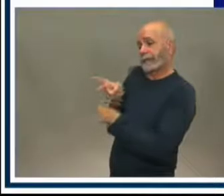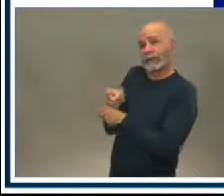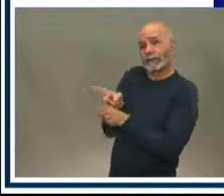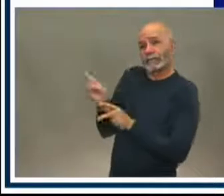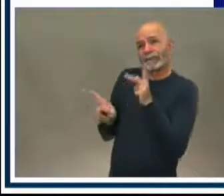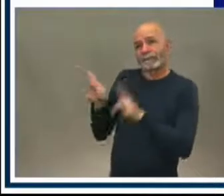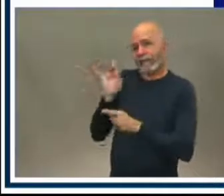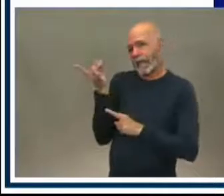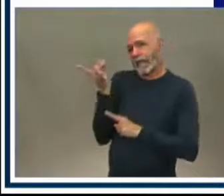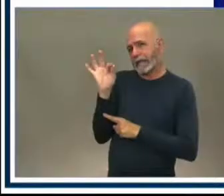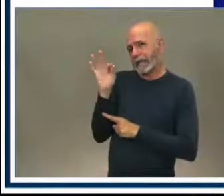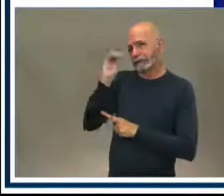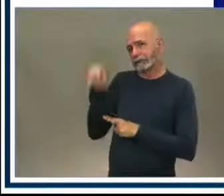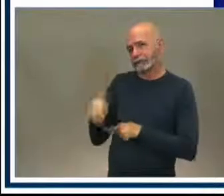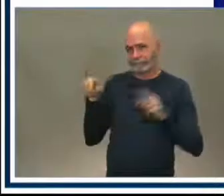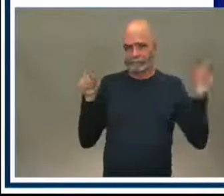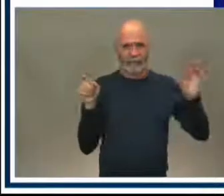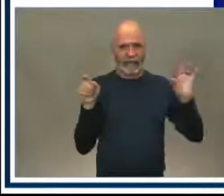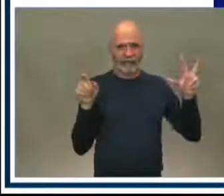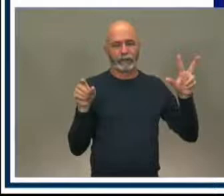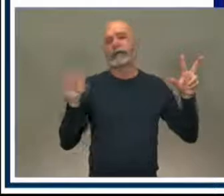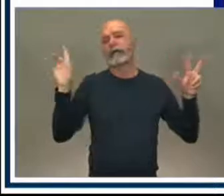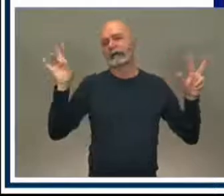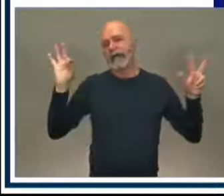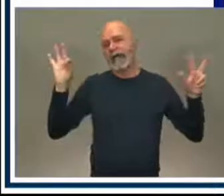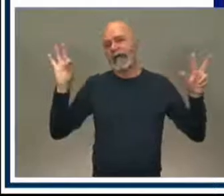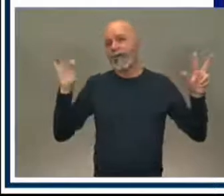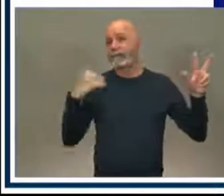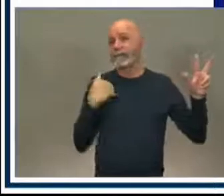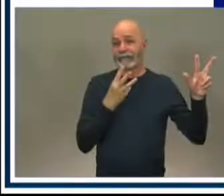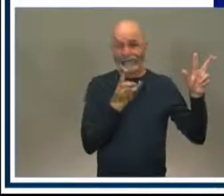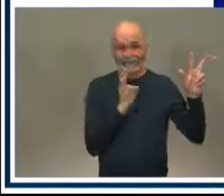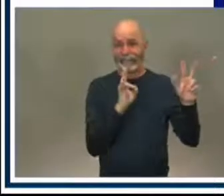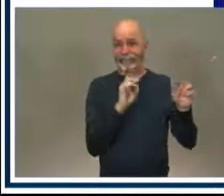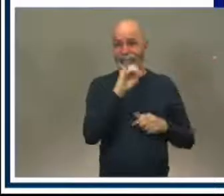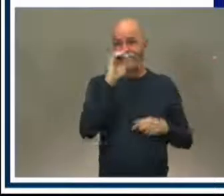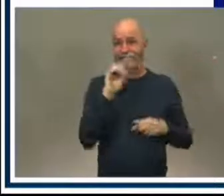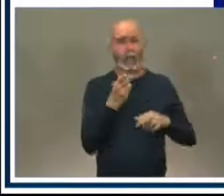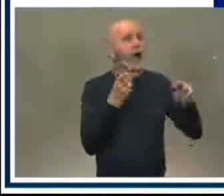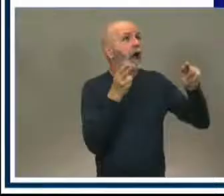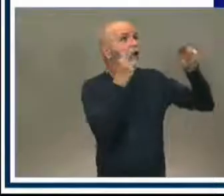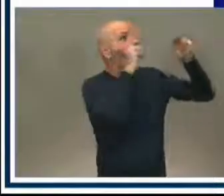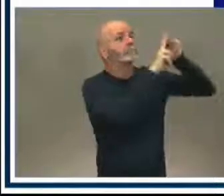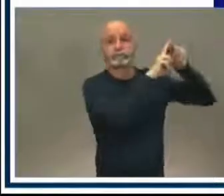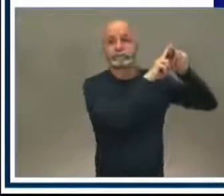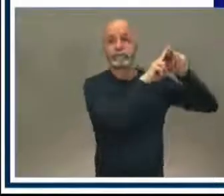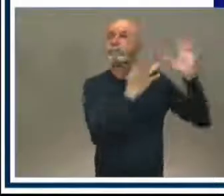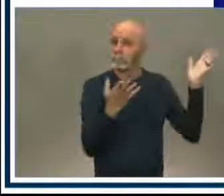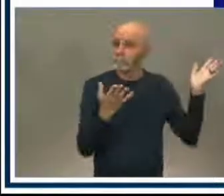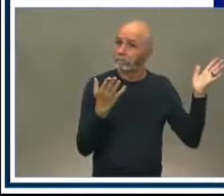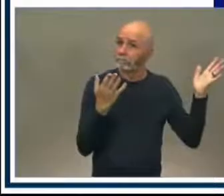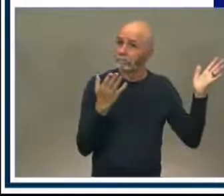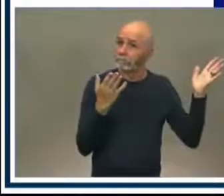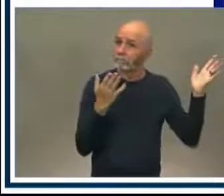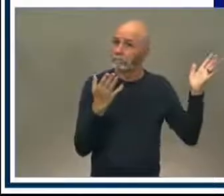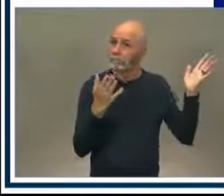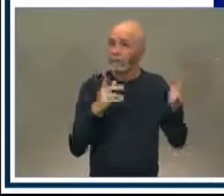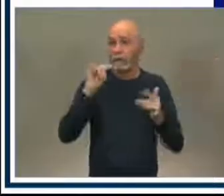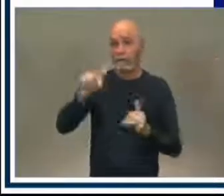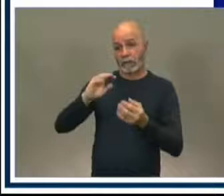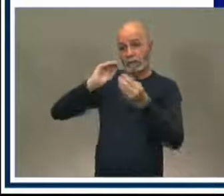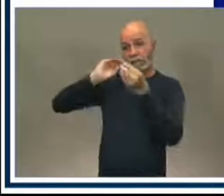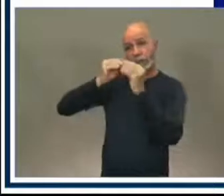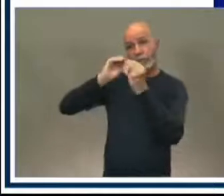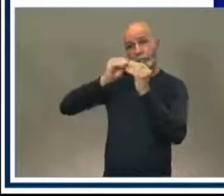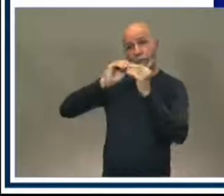from the 67 number that you just referenced. But that's the reality. I mean, as the numbers come in, they're going to